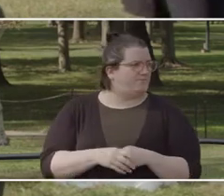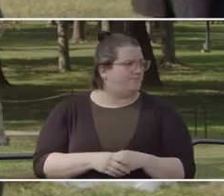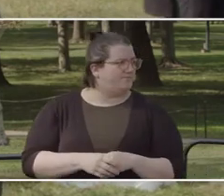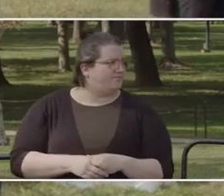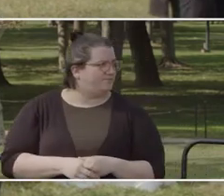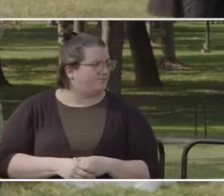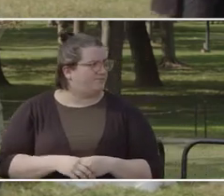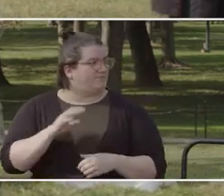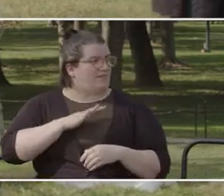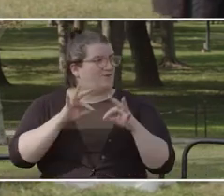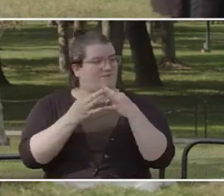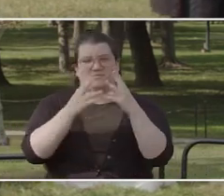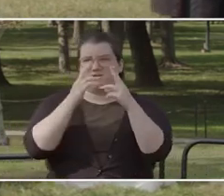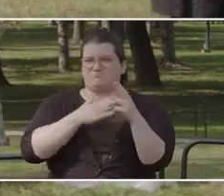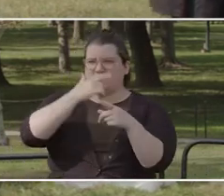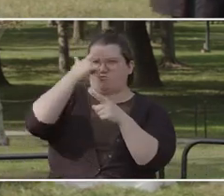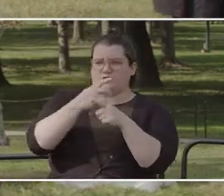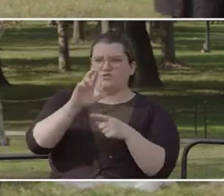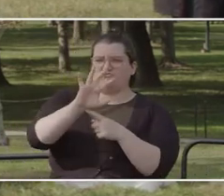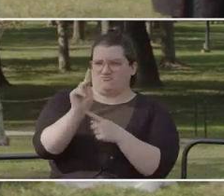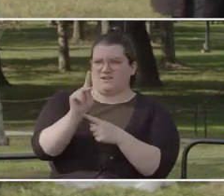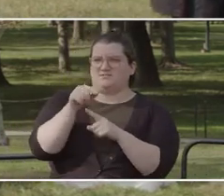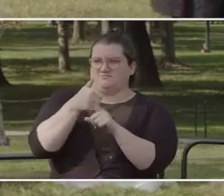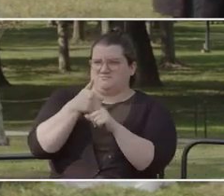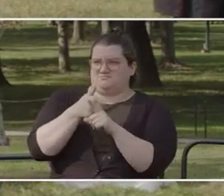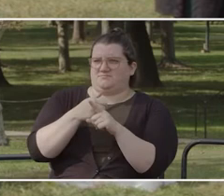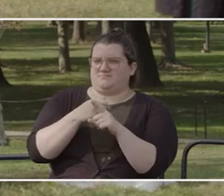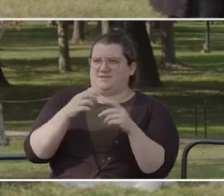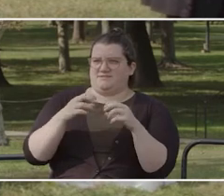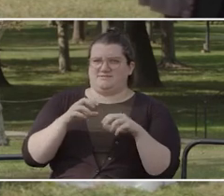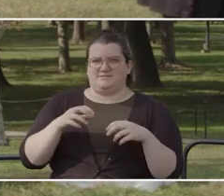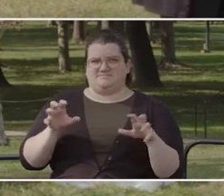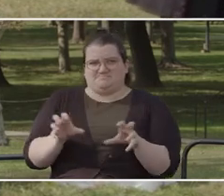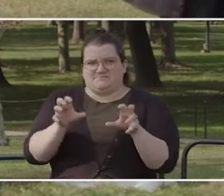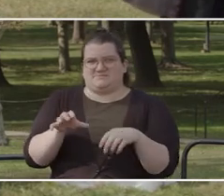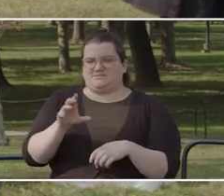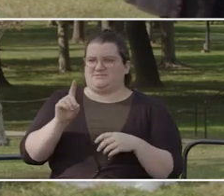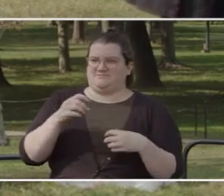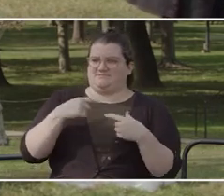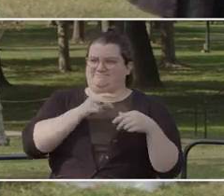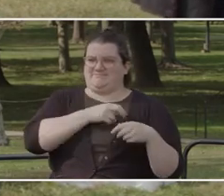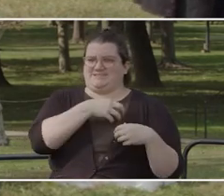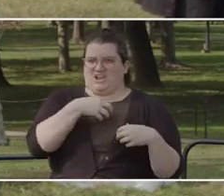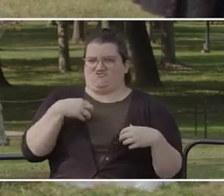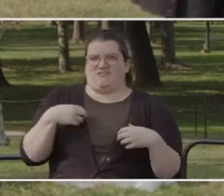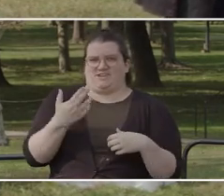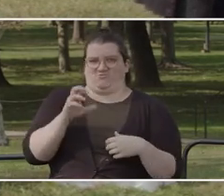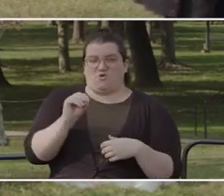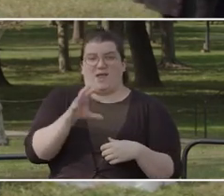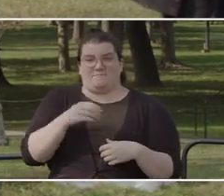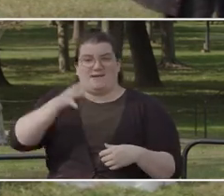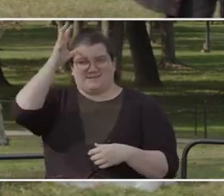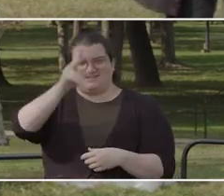Our family honors my brother Rick, who was a decorated hero, and he was my dad's personal hero.